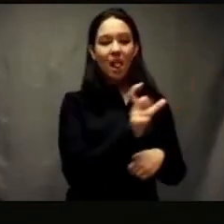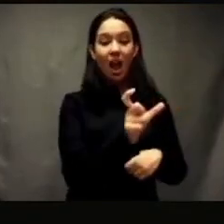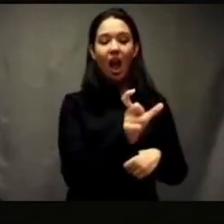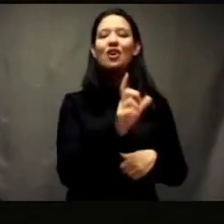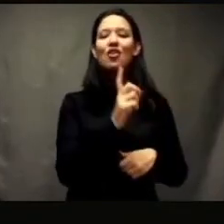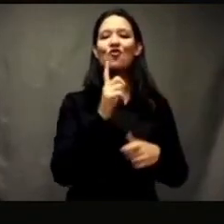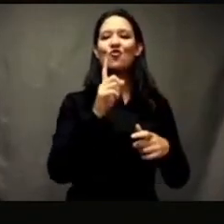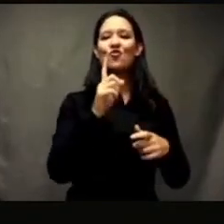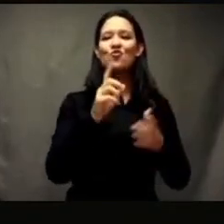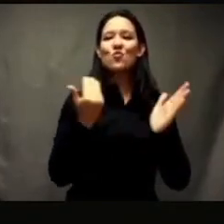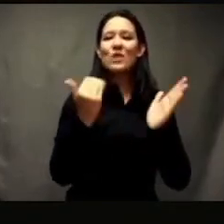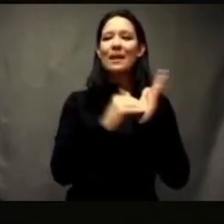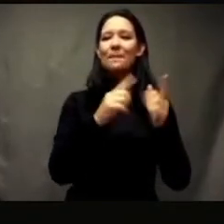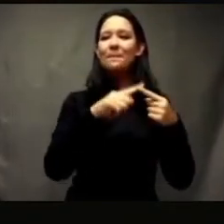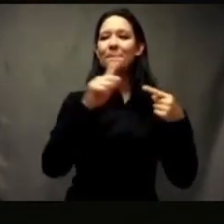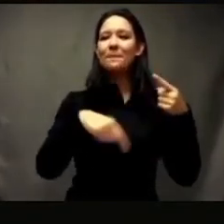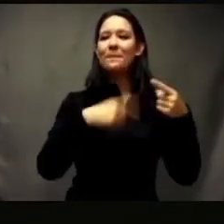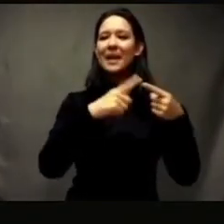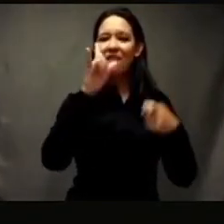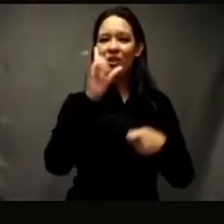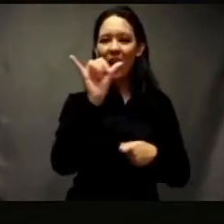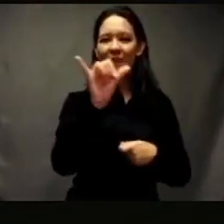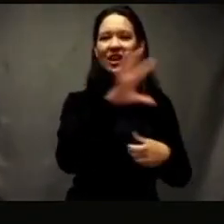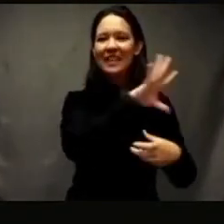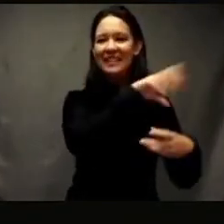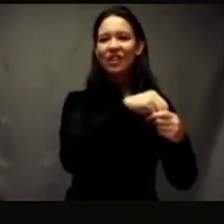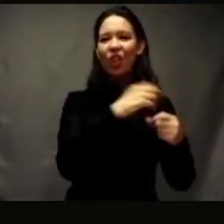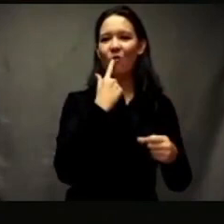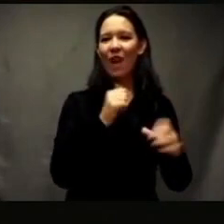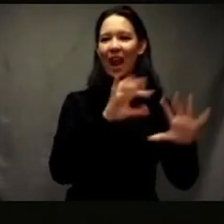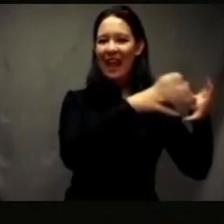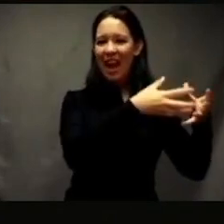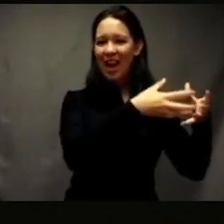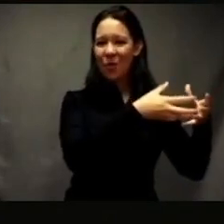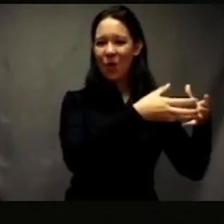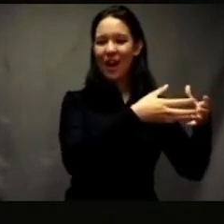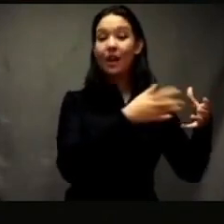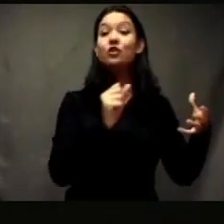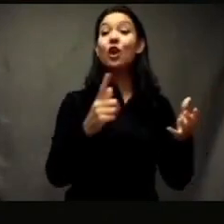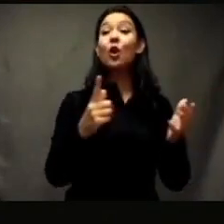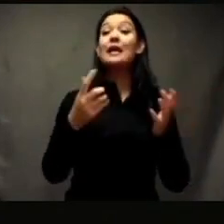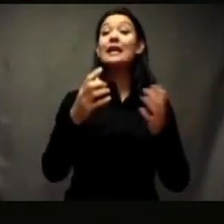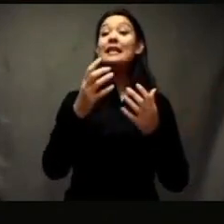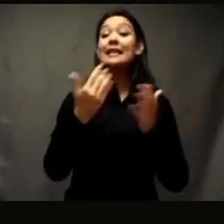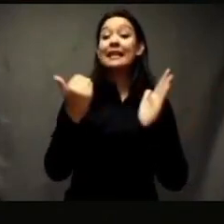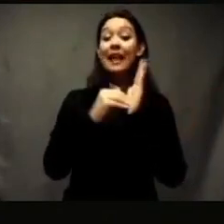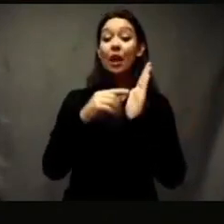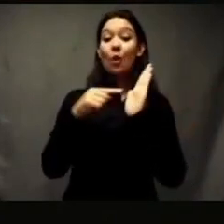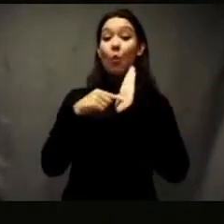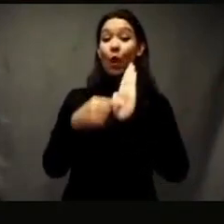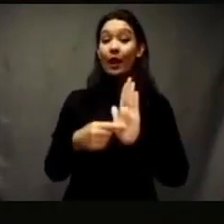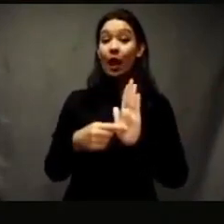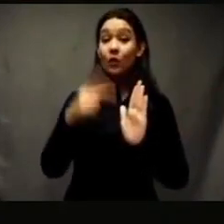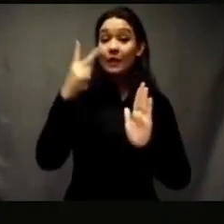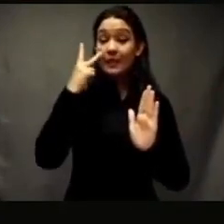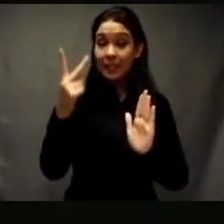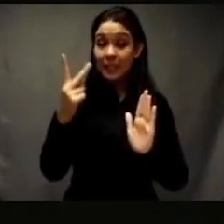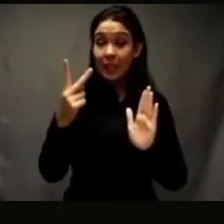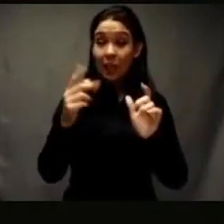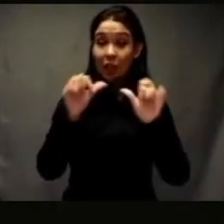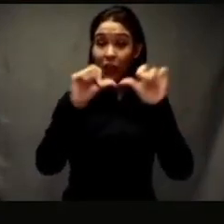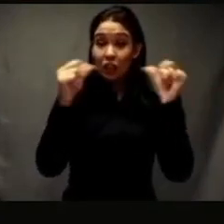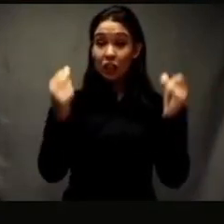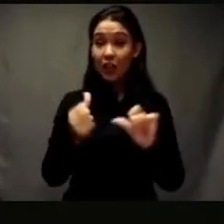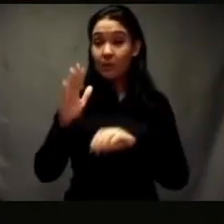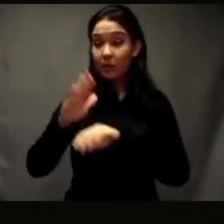there. So that's another difference to point out, is that looking closely at the shapes here on Scratch,